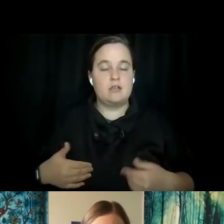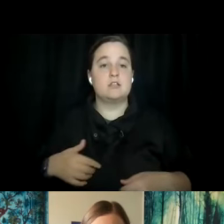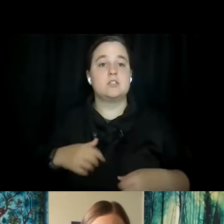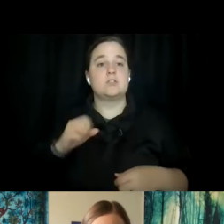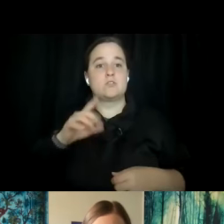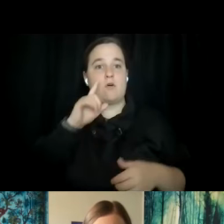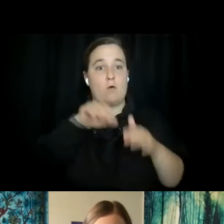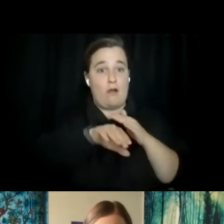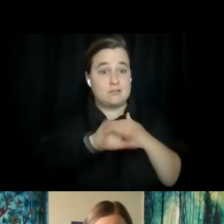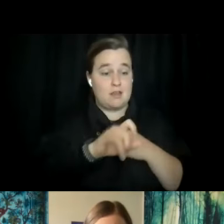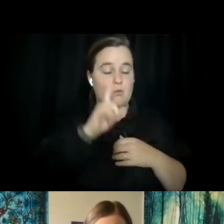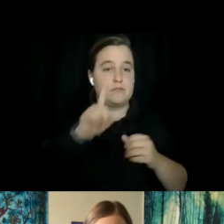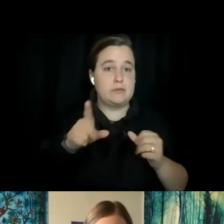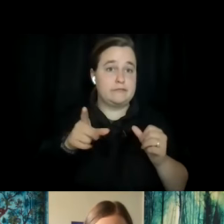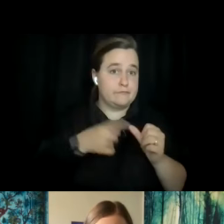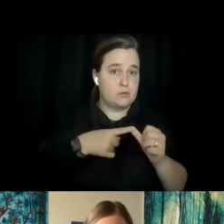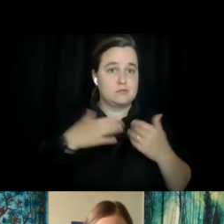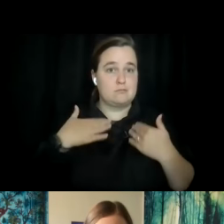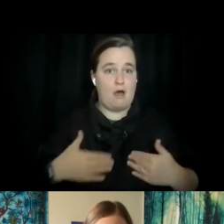body focused.